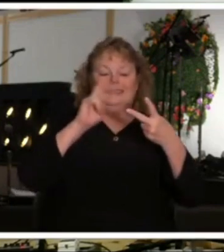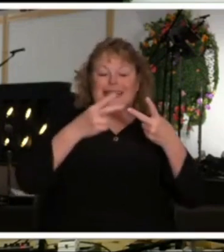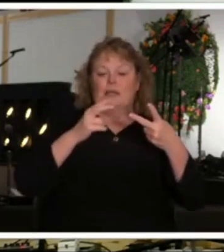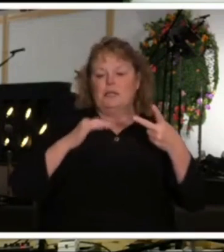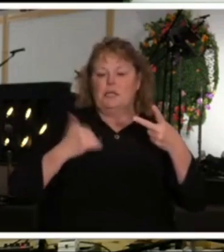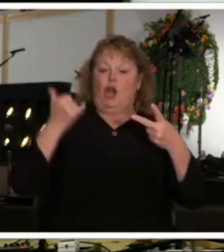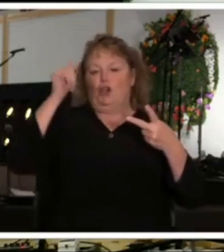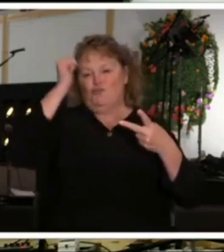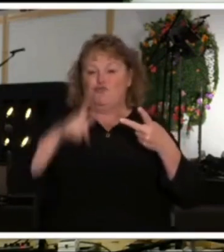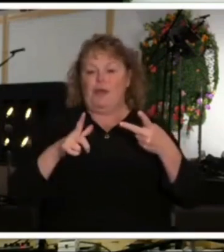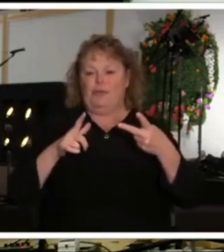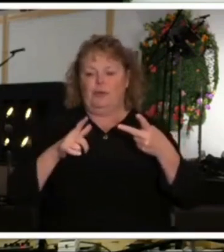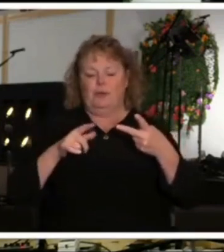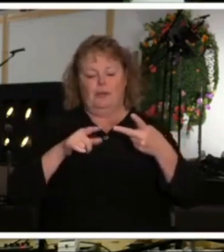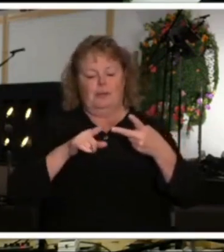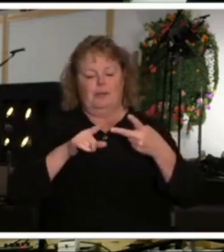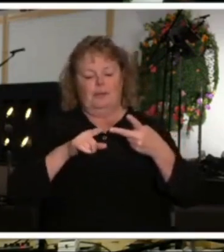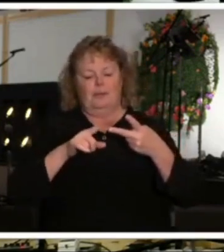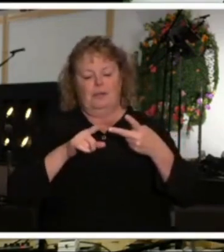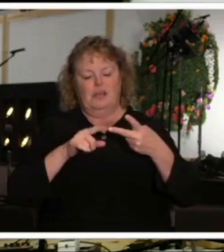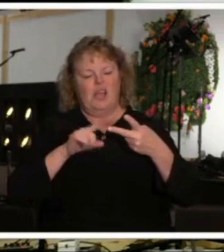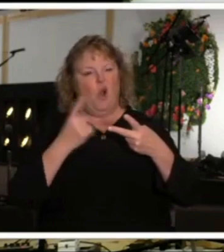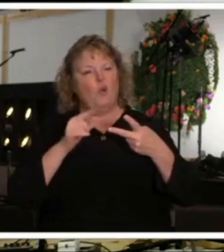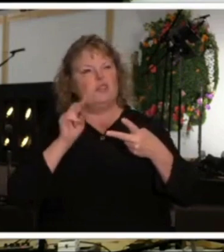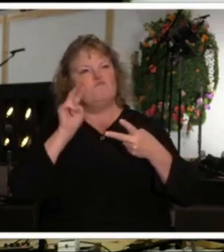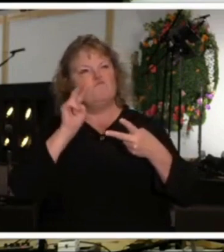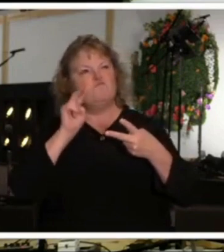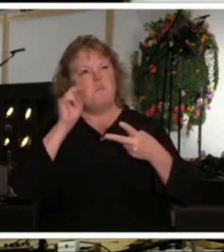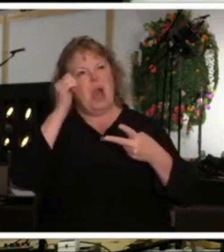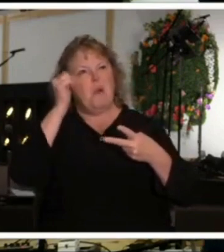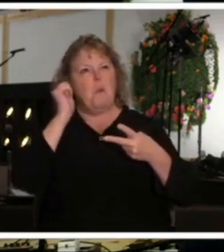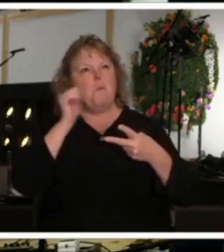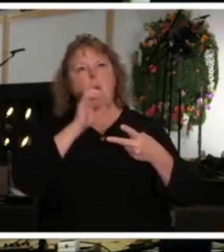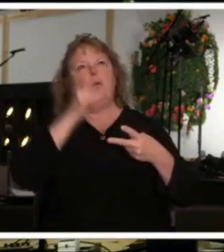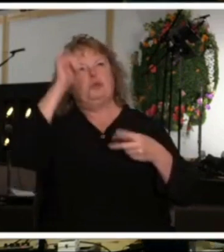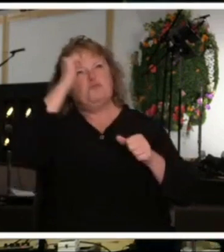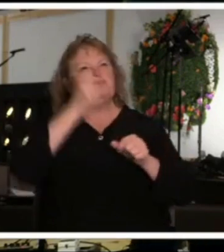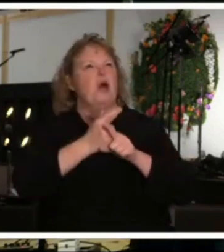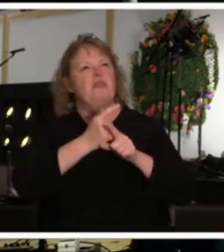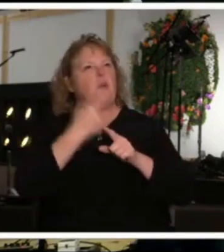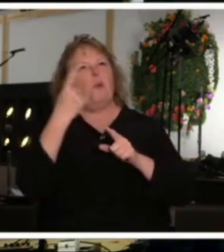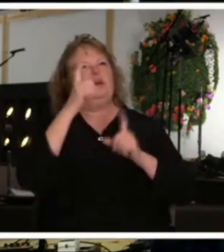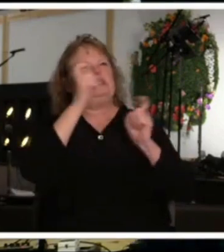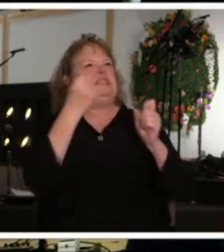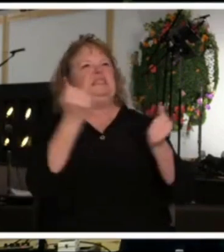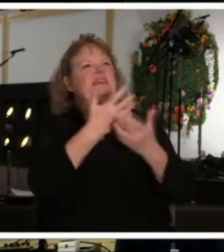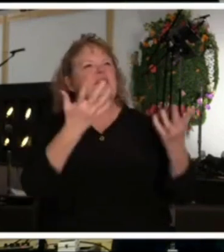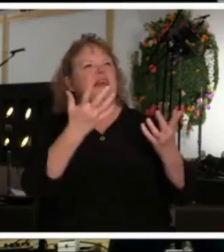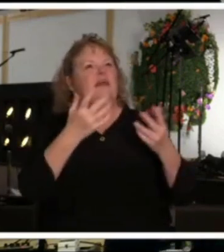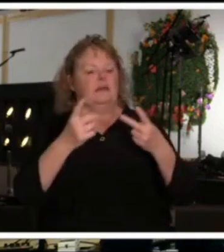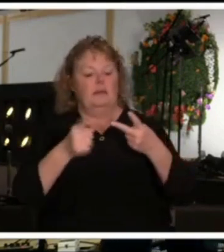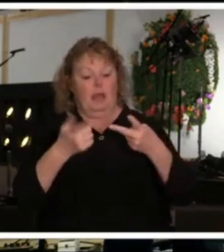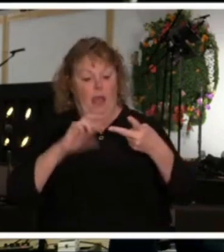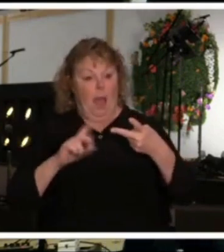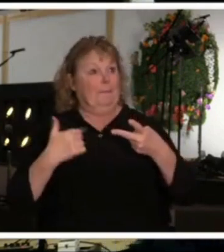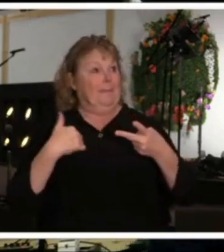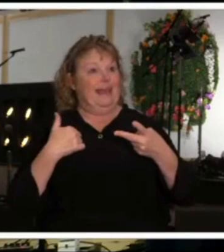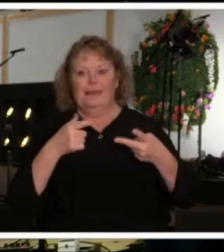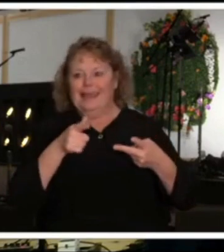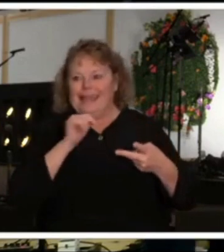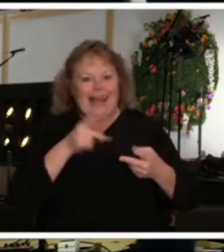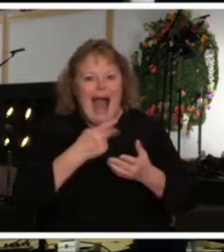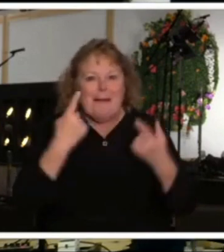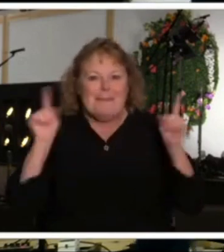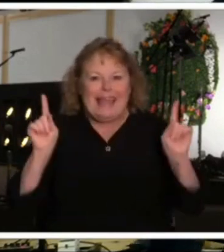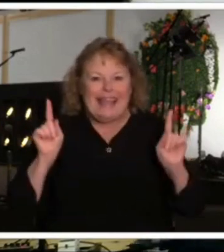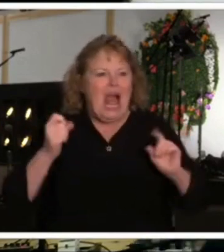works, usually the second child is always trying to overcome the first one. So you can imagine the second boy was like, he didn't make it. He didn't